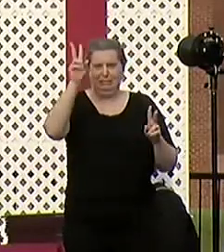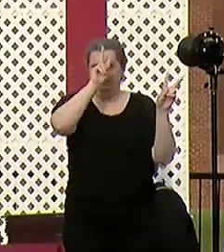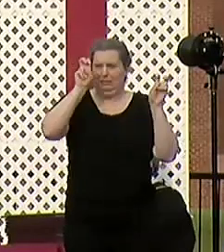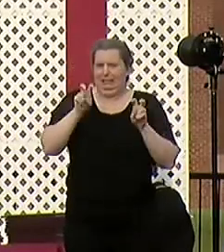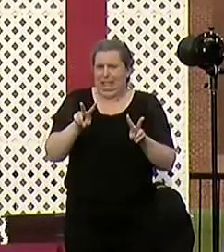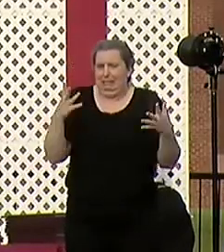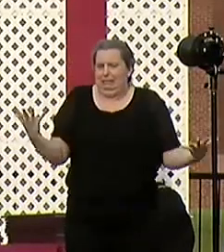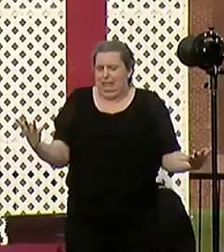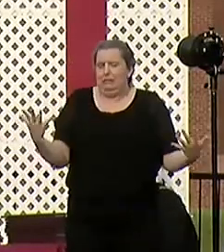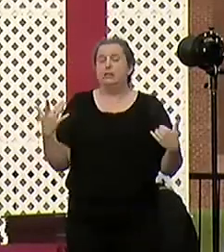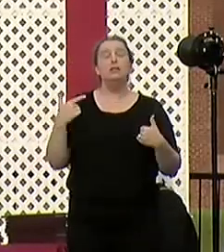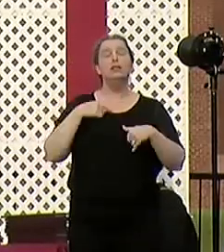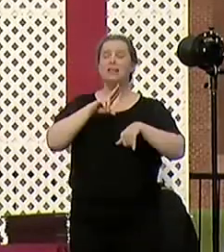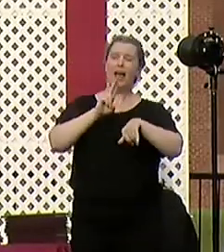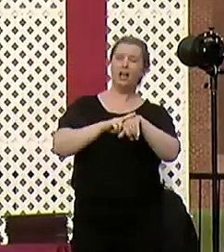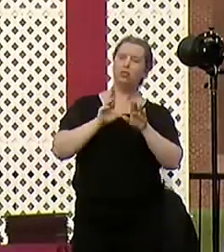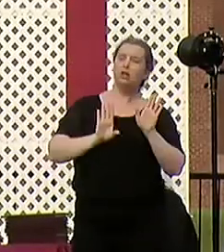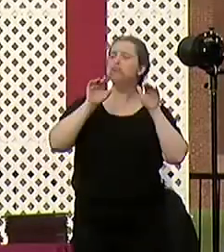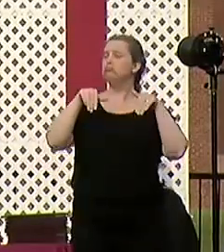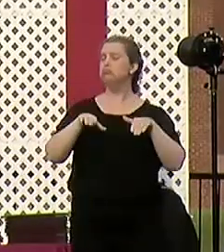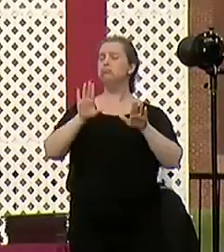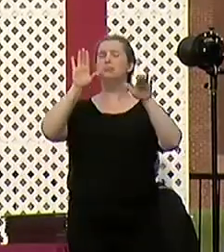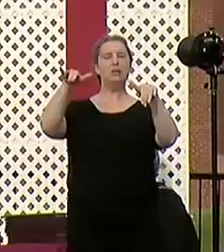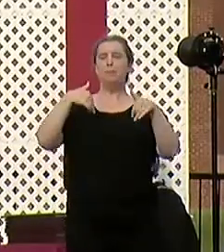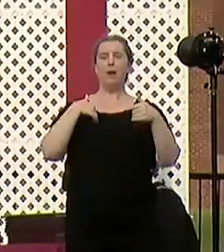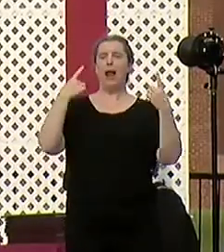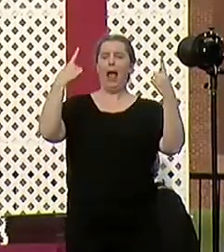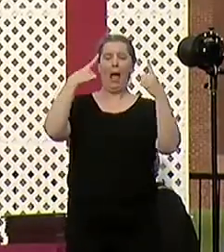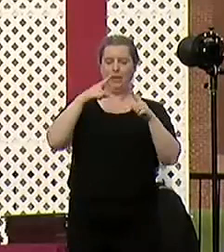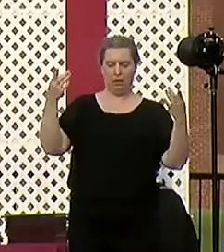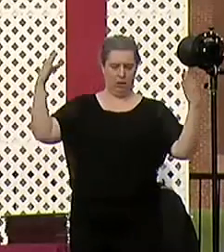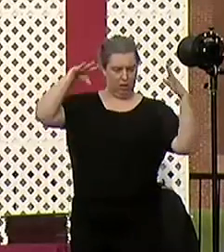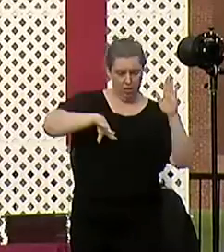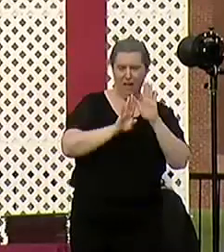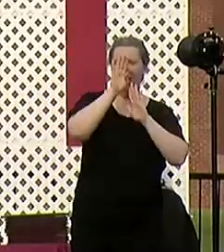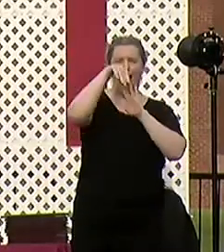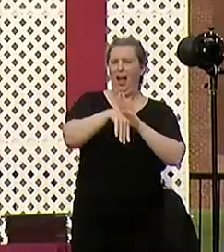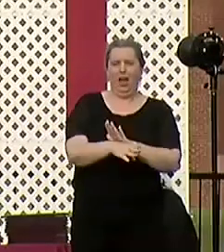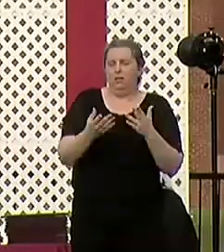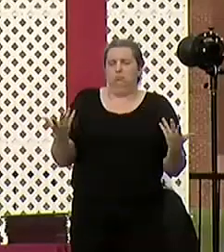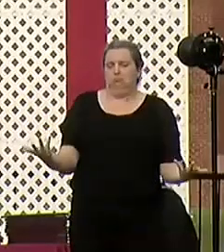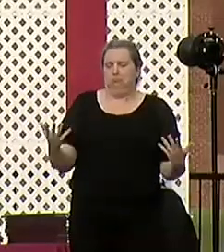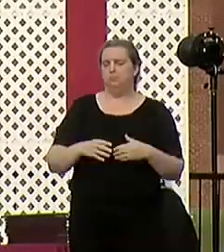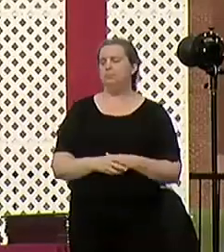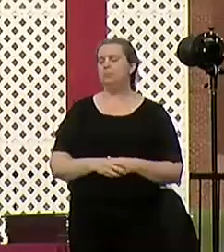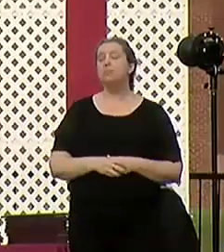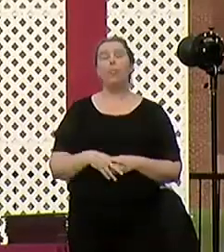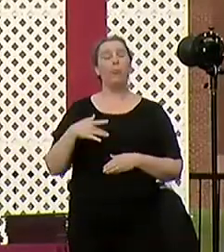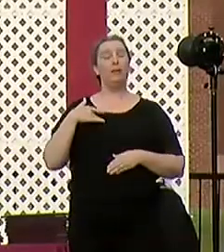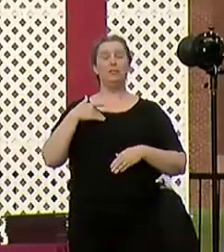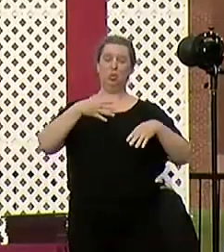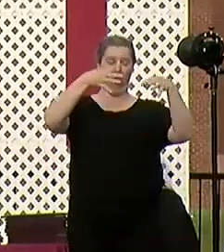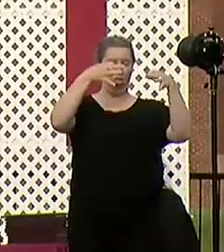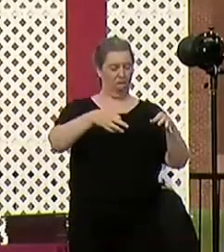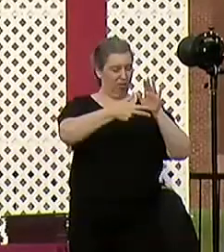Life, with its natural ups and downs, would take journeys deep into valleys, over the tops of mountains. To define our high